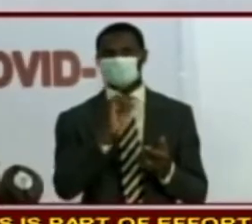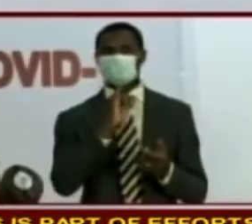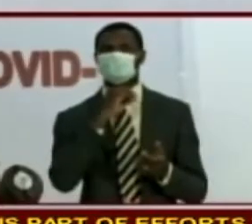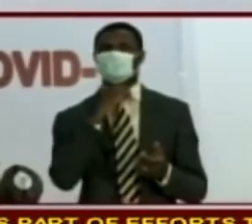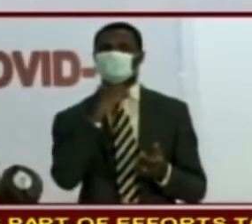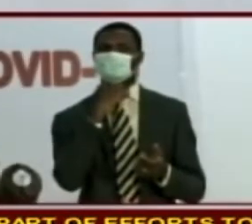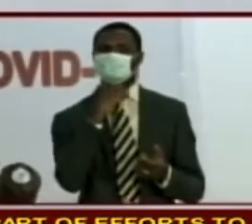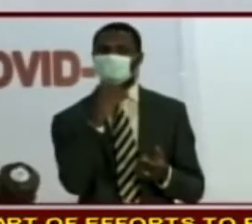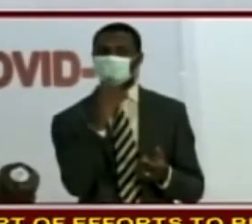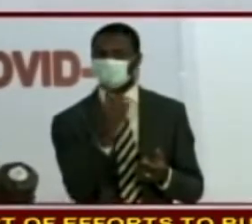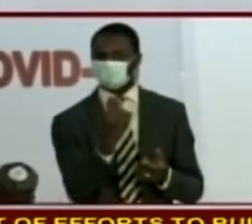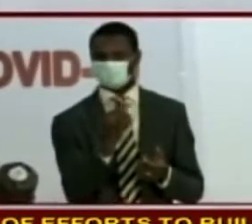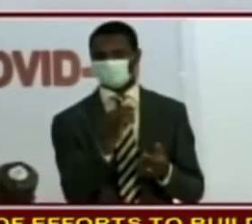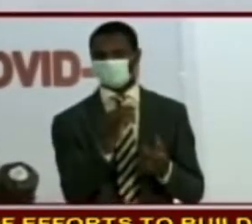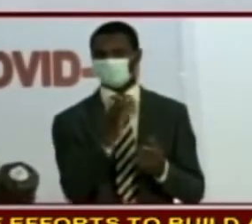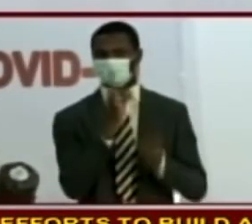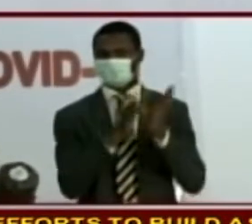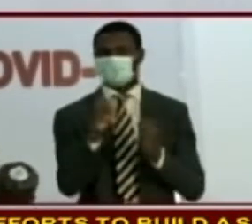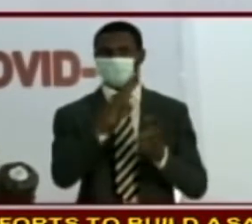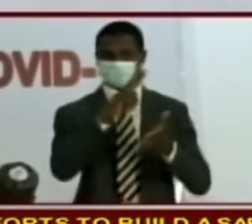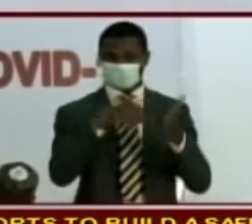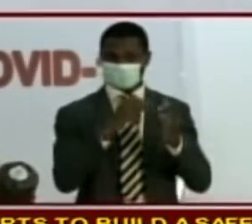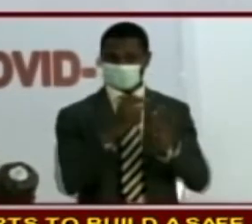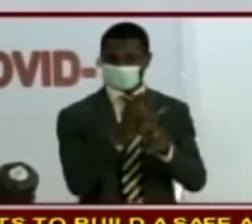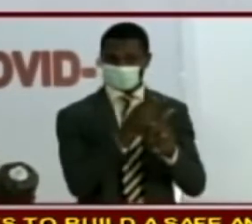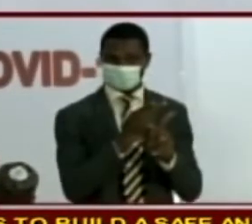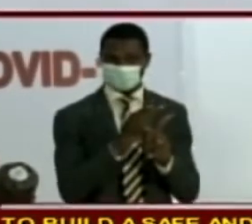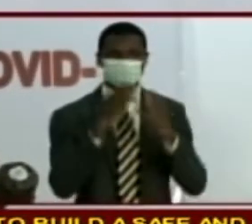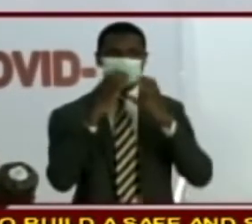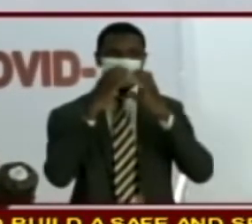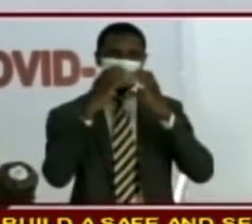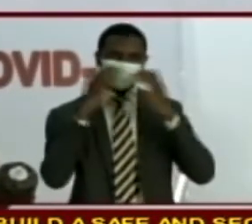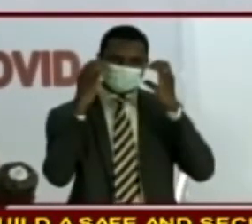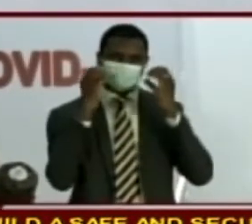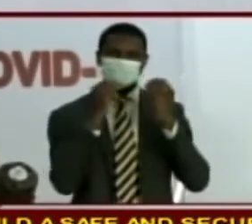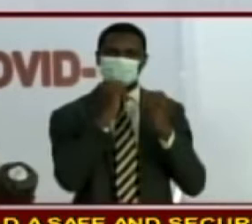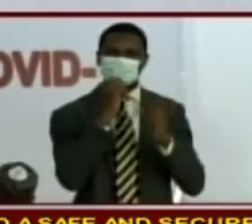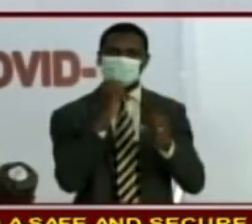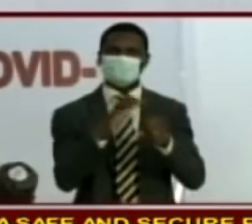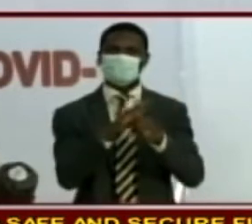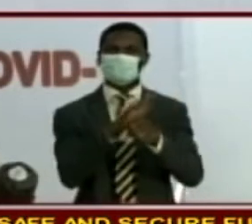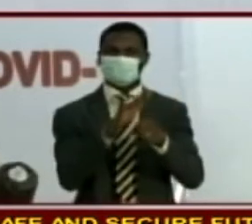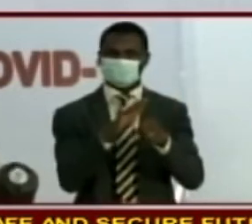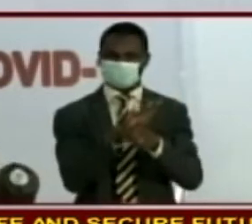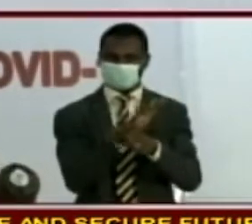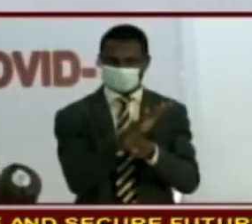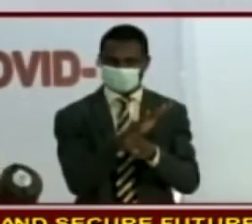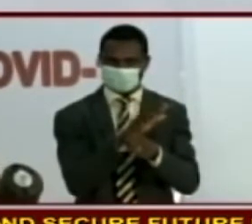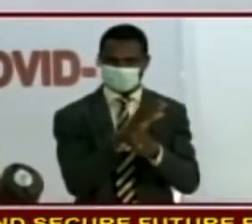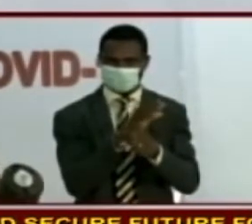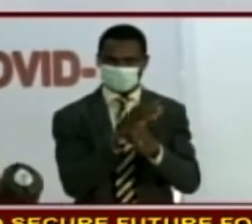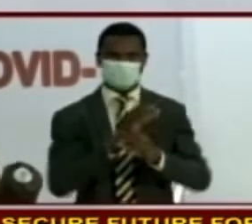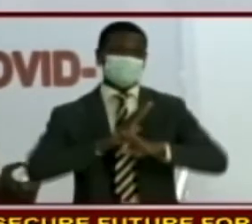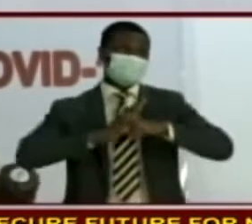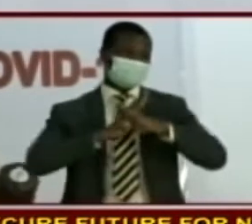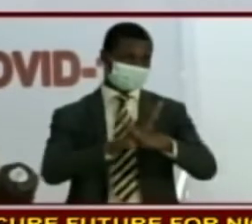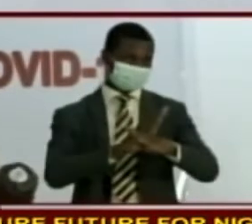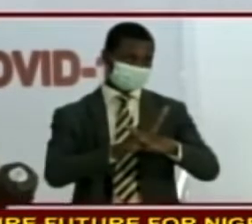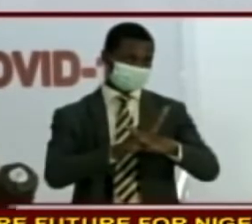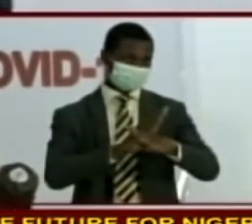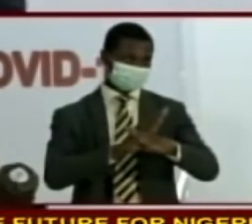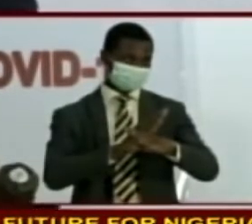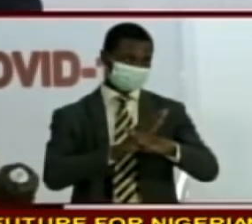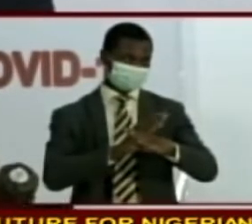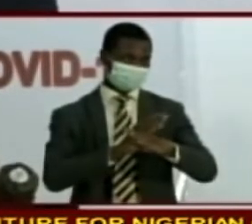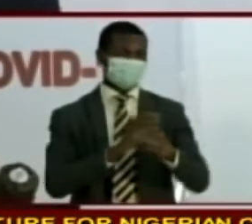guidance carefully, is that face masks don't really, the value of face masks is protecting those that do